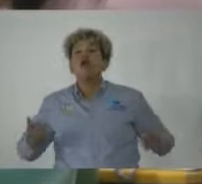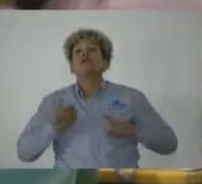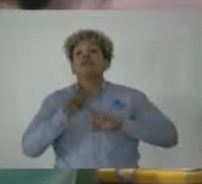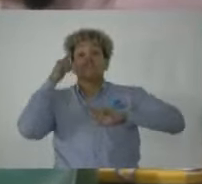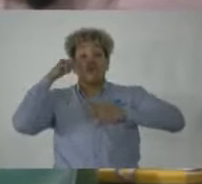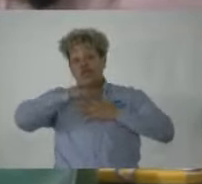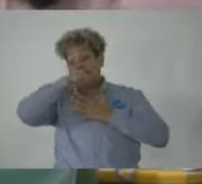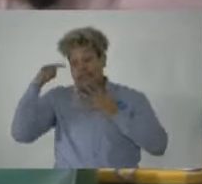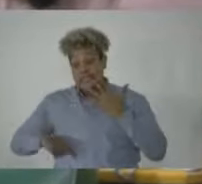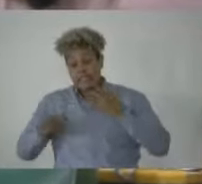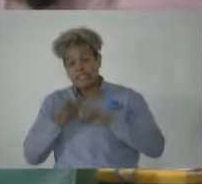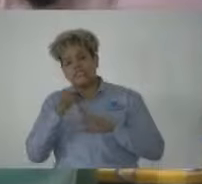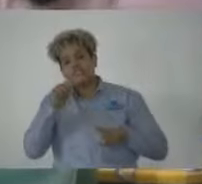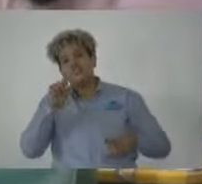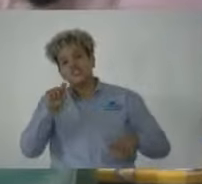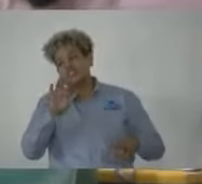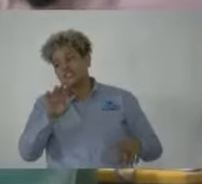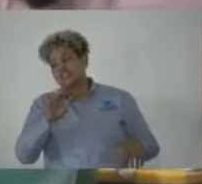for these,